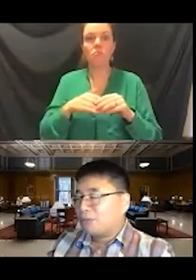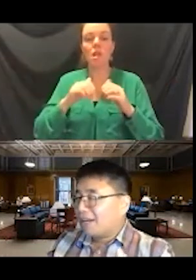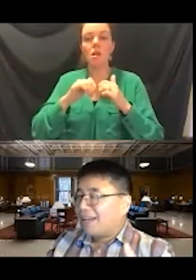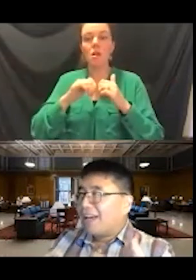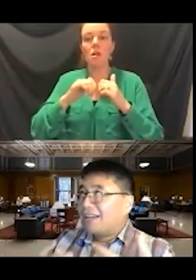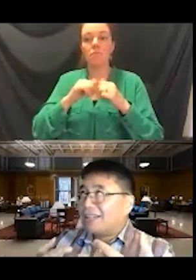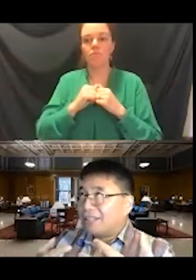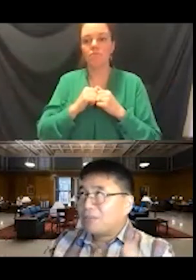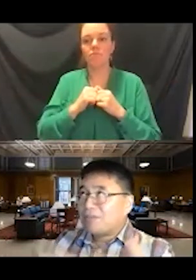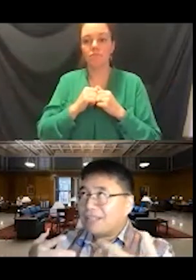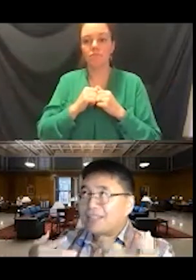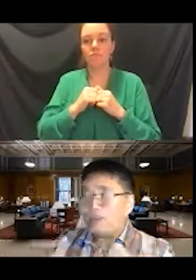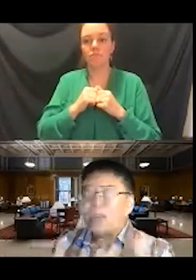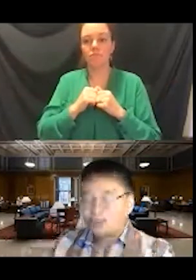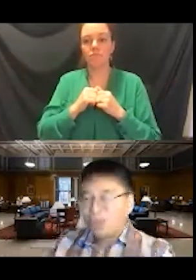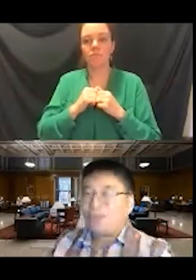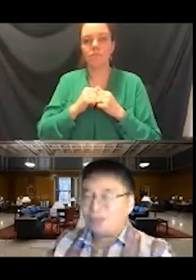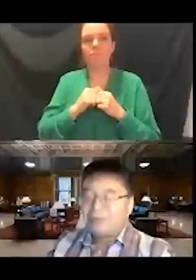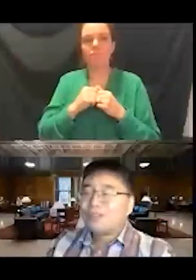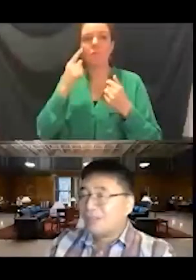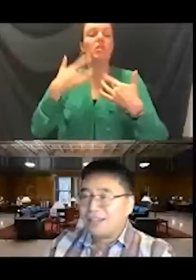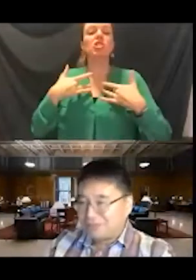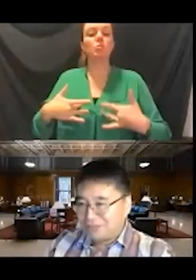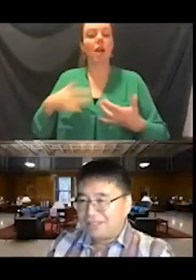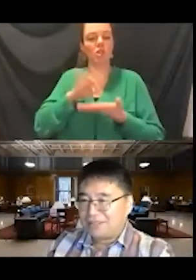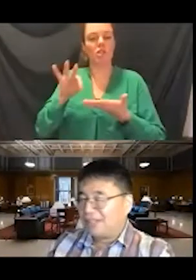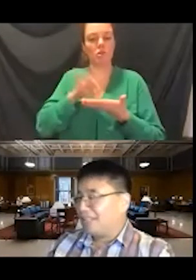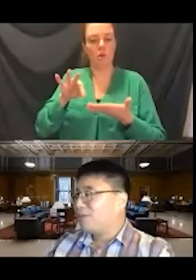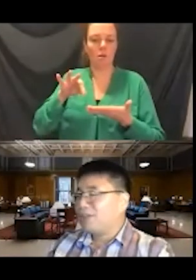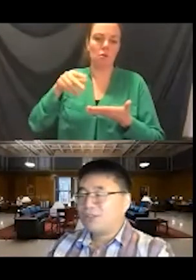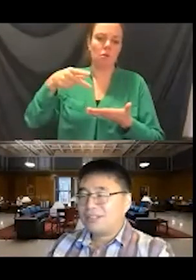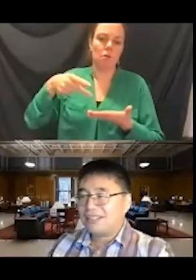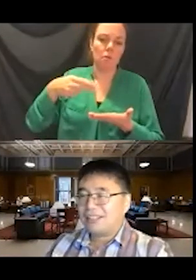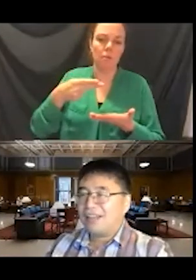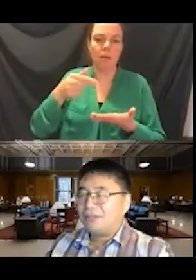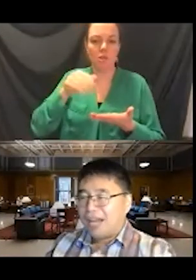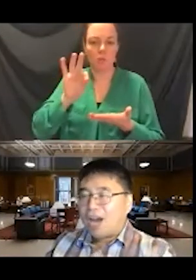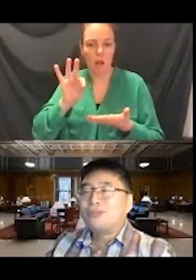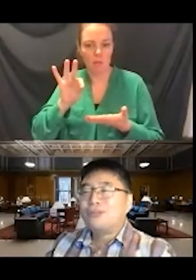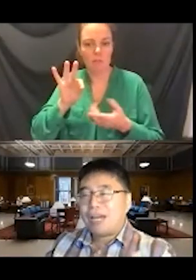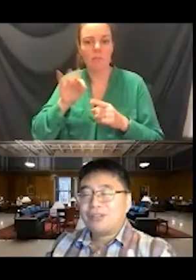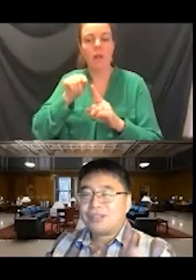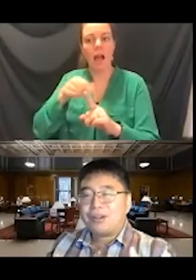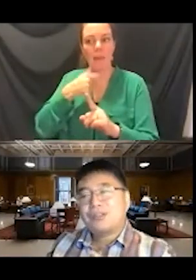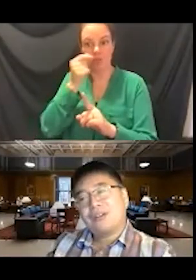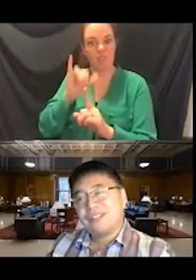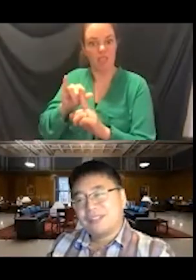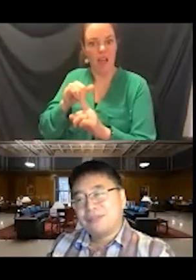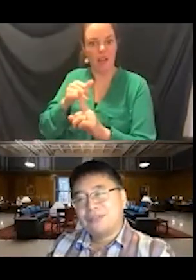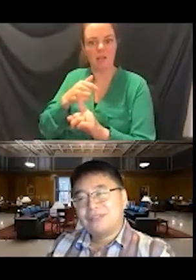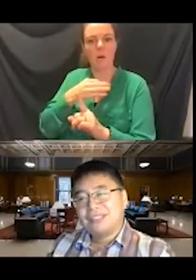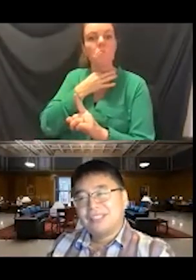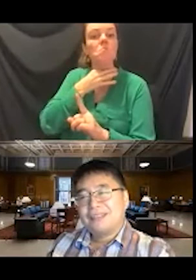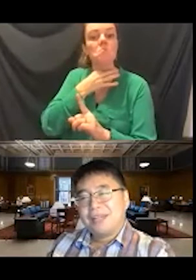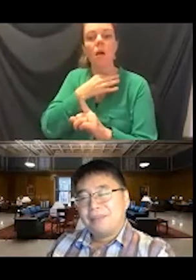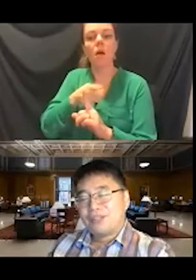what in terms of the depression score, right? PHQ-9, for instance, right? And you're interested in, how does our service